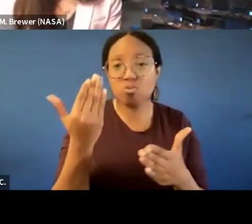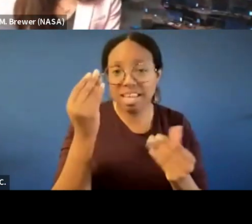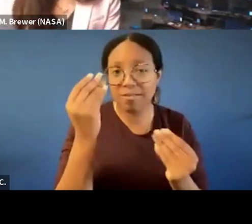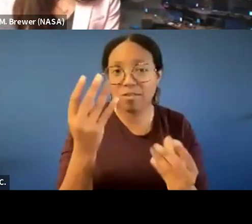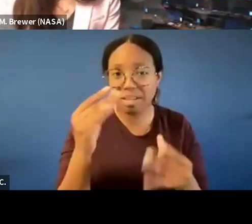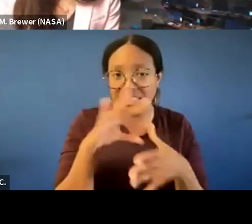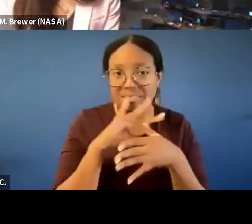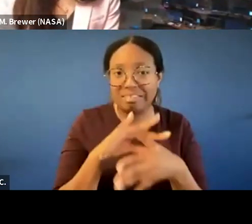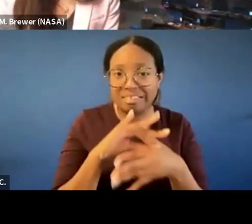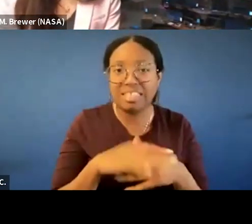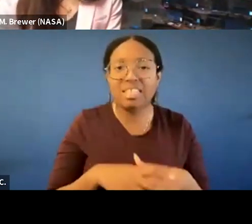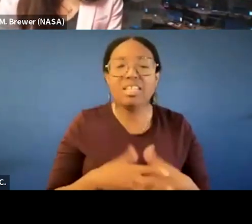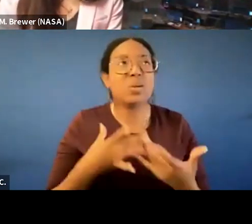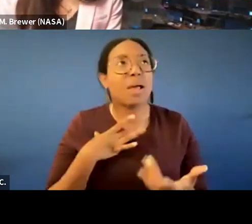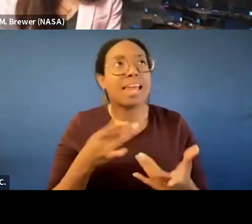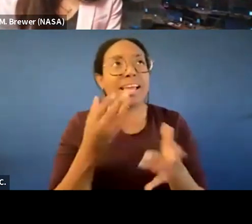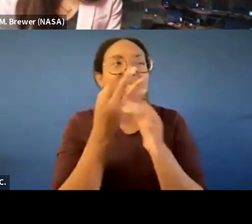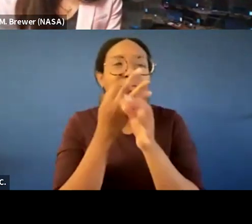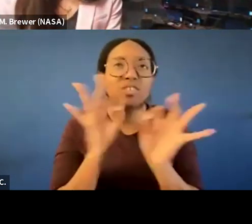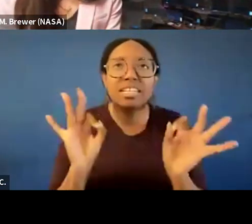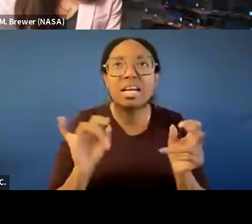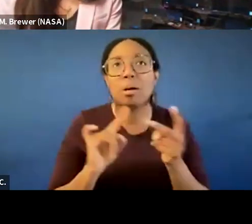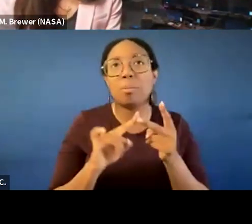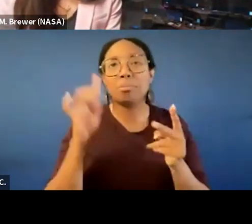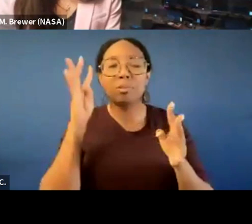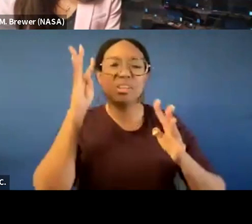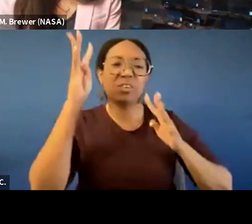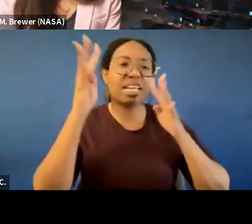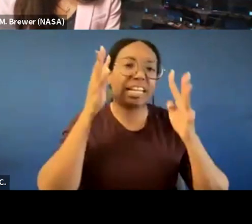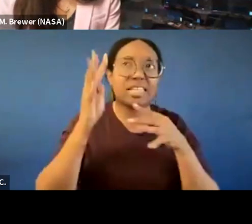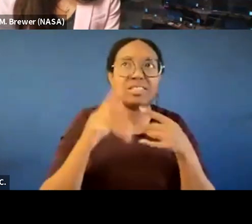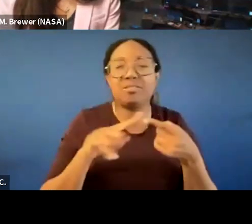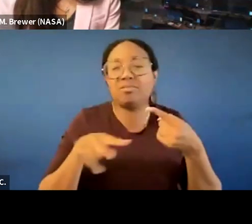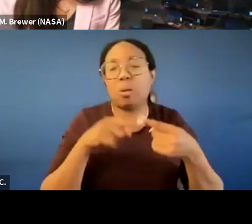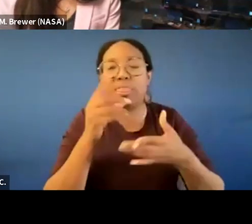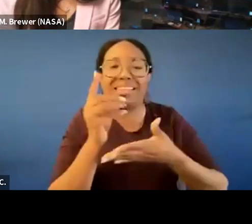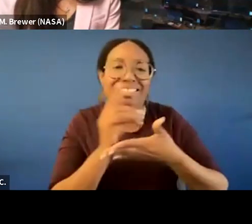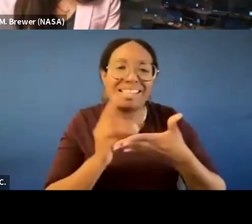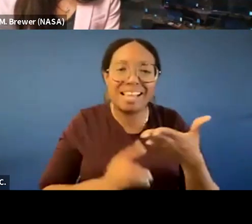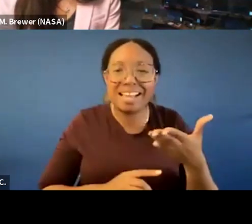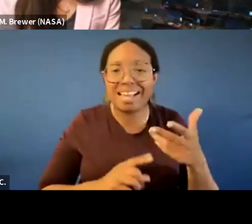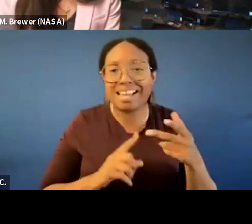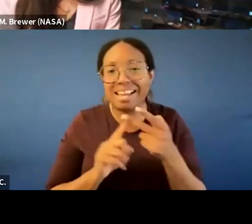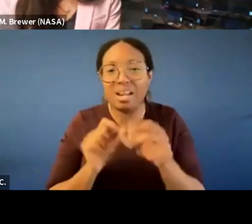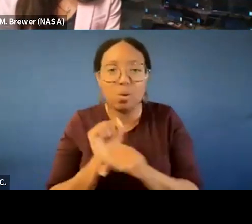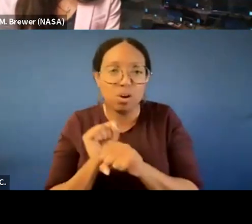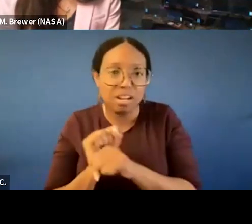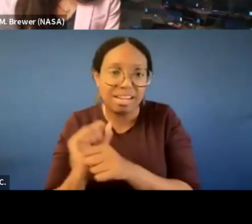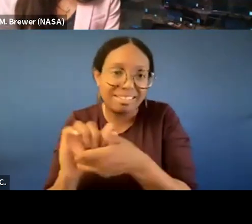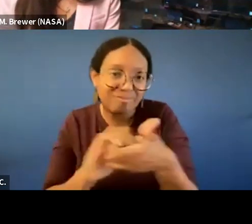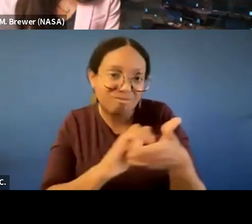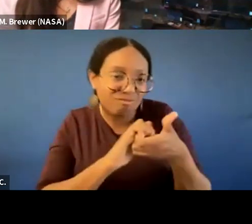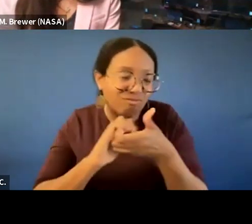it's the freedom, it's the creativity, it's thinking about all of the design elements, it's working in a really collaborative